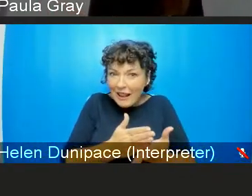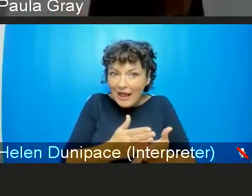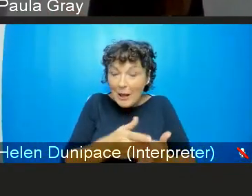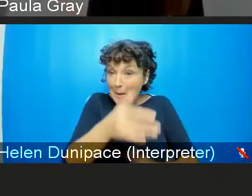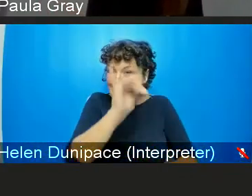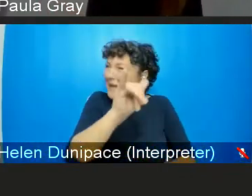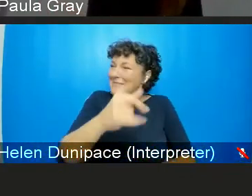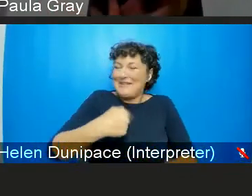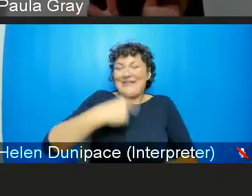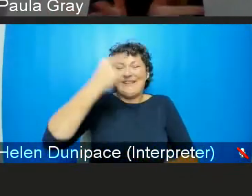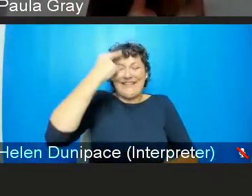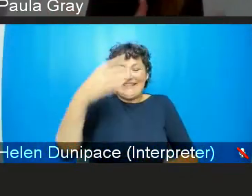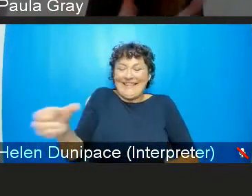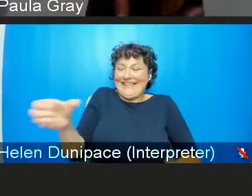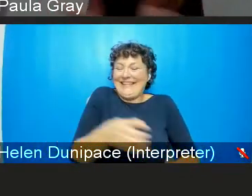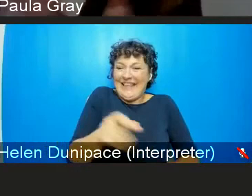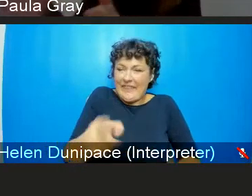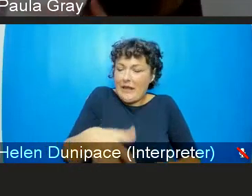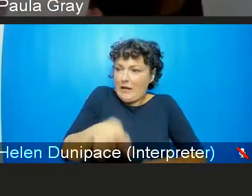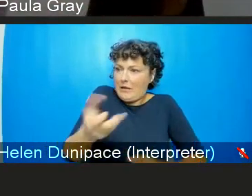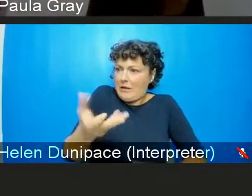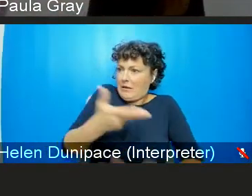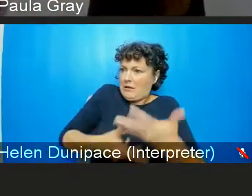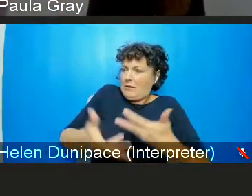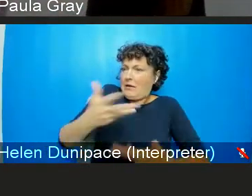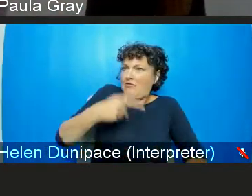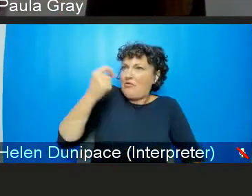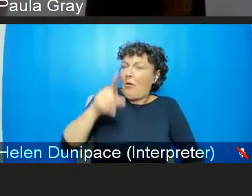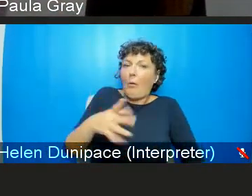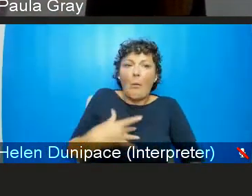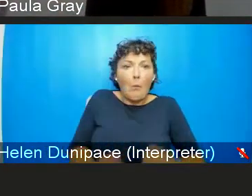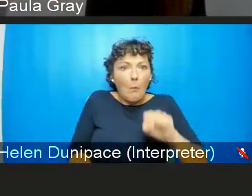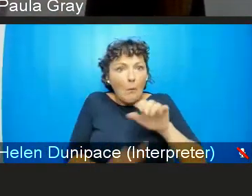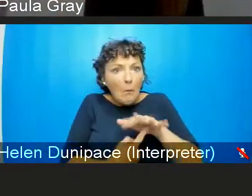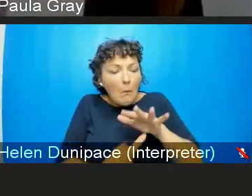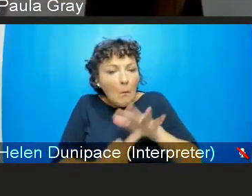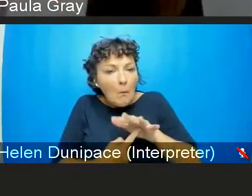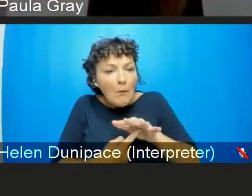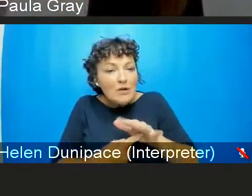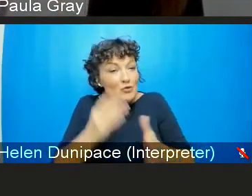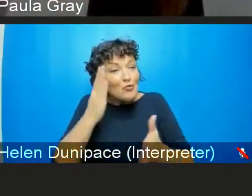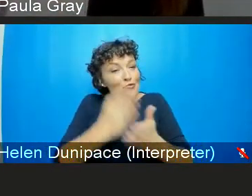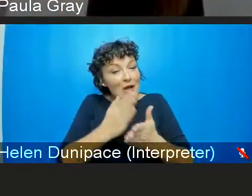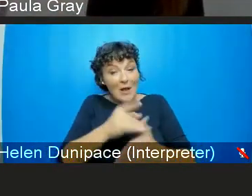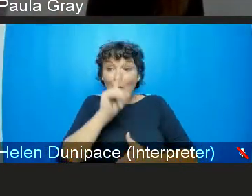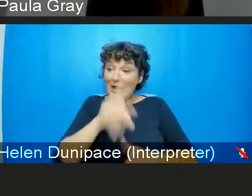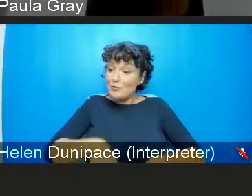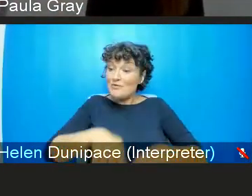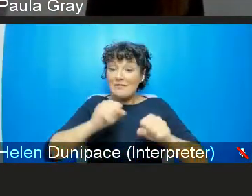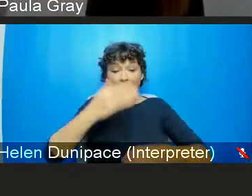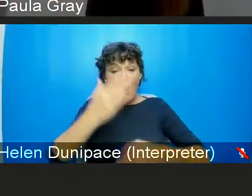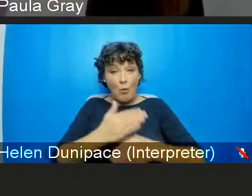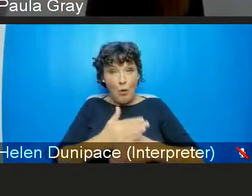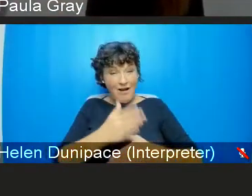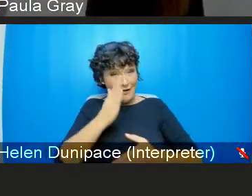doing employment-wise. It's actually about in the past, it's about how you would approach your next role. So trying to draw that out as much as